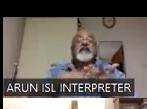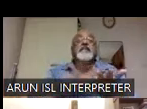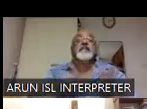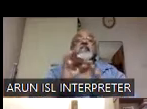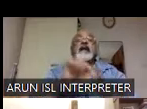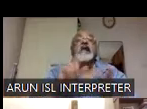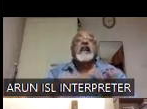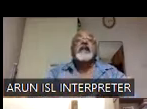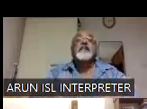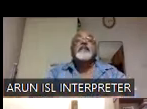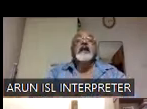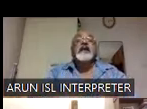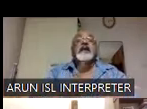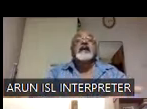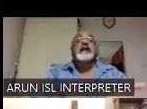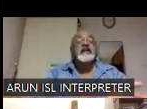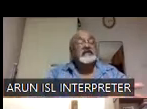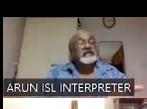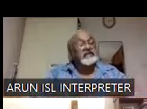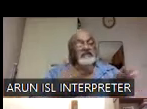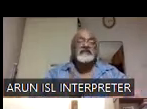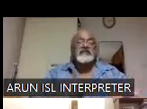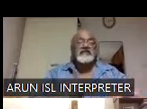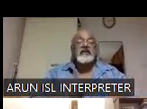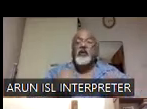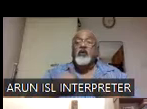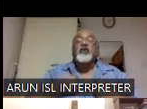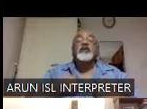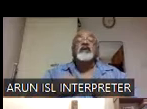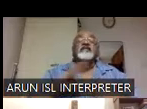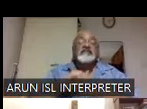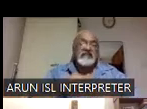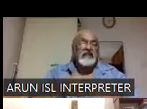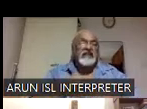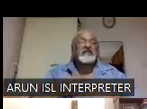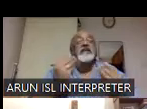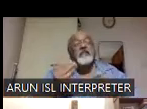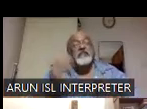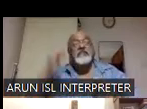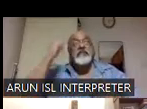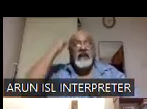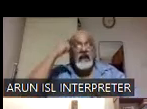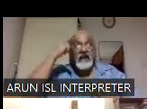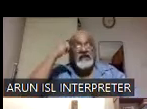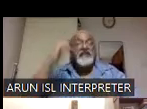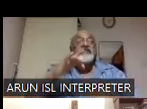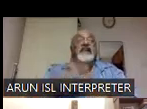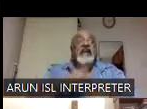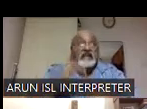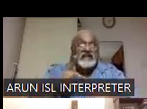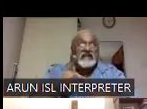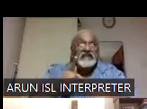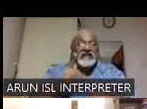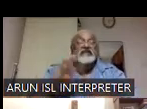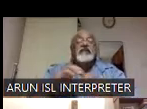is physical, but there are impairments which are mental, which are sensory, which are developmental, and sometimes they are